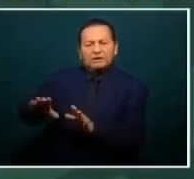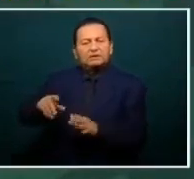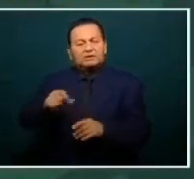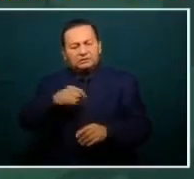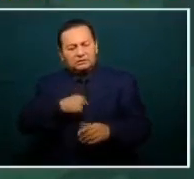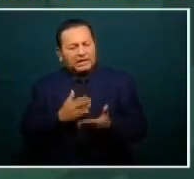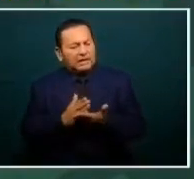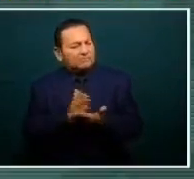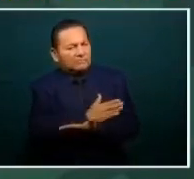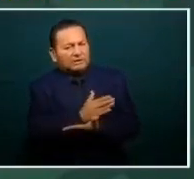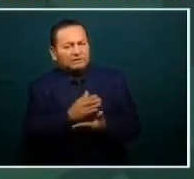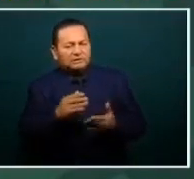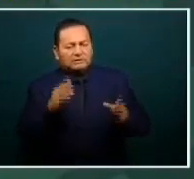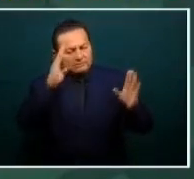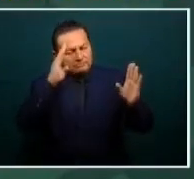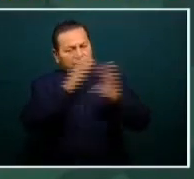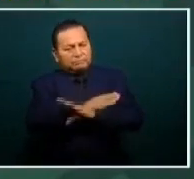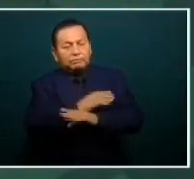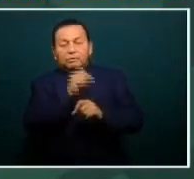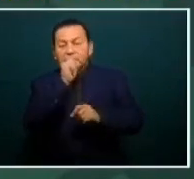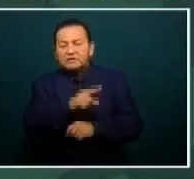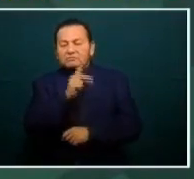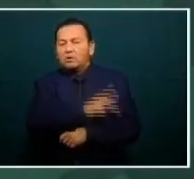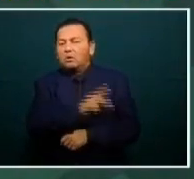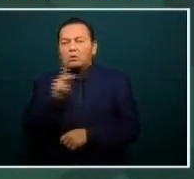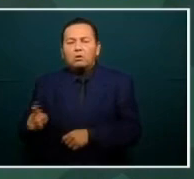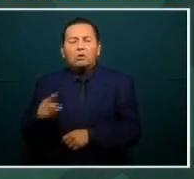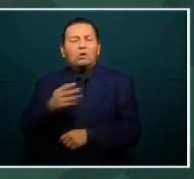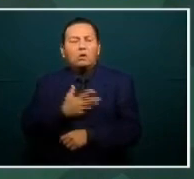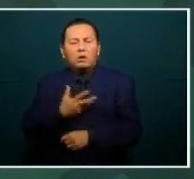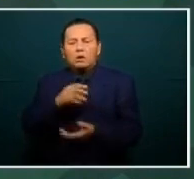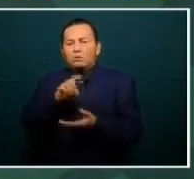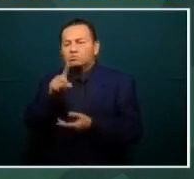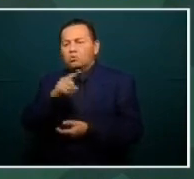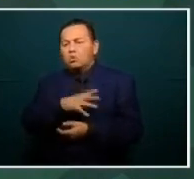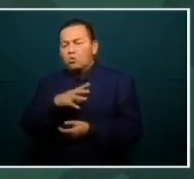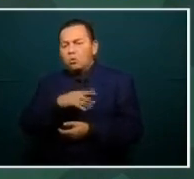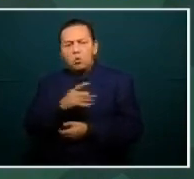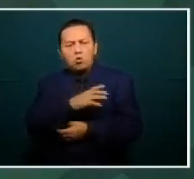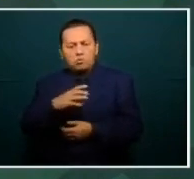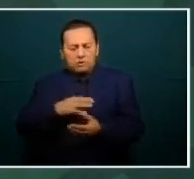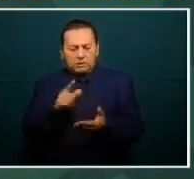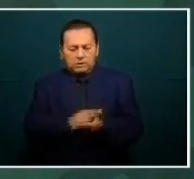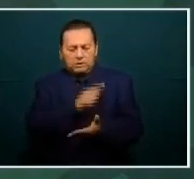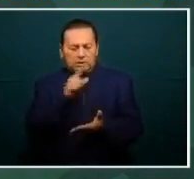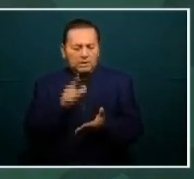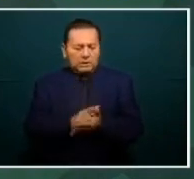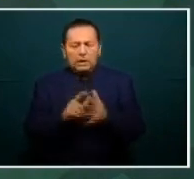is what we're sustaining, and at the same time